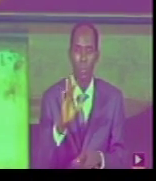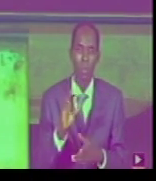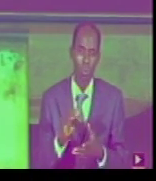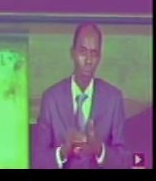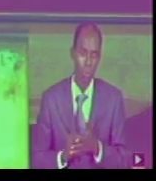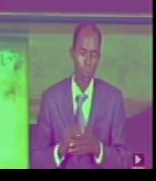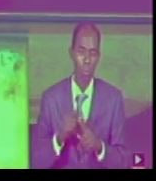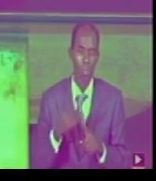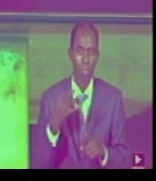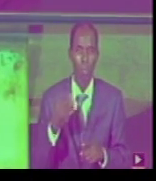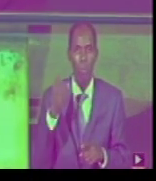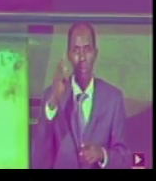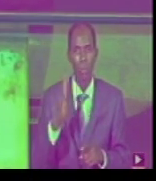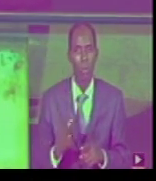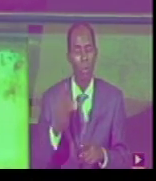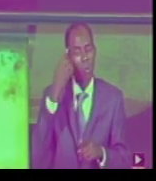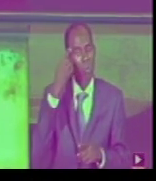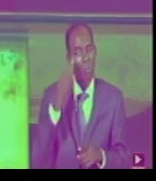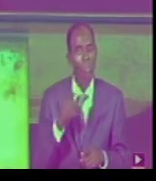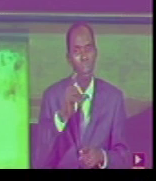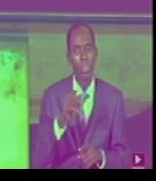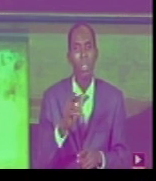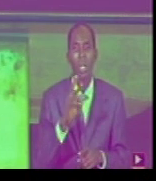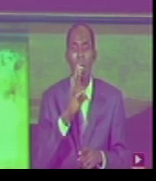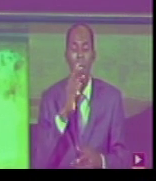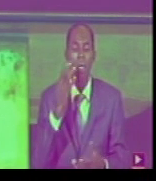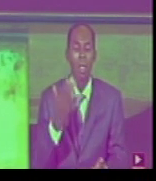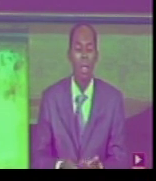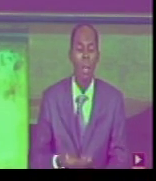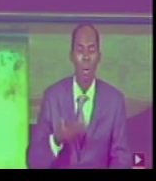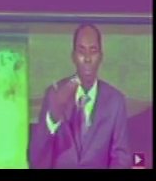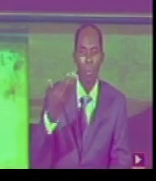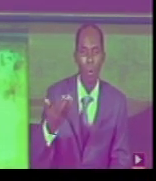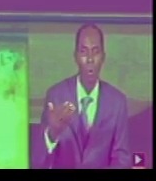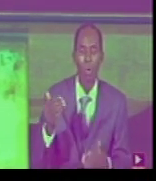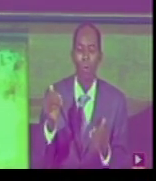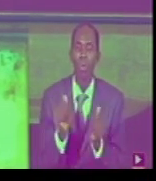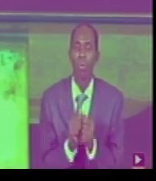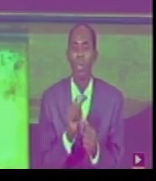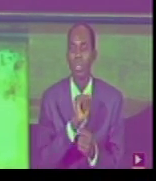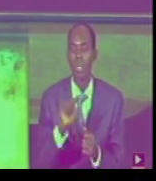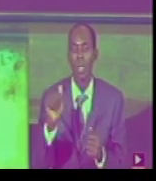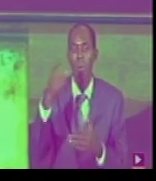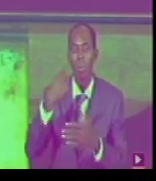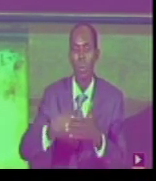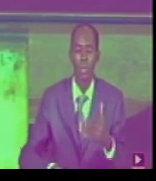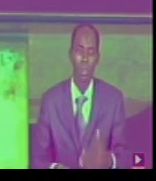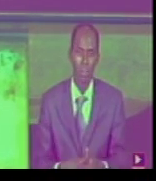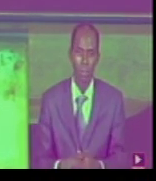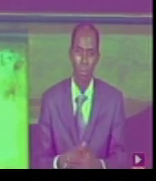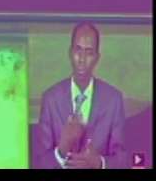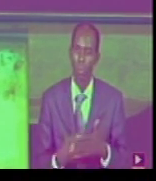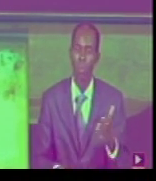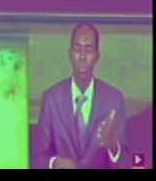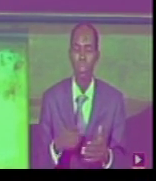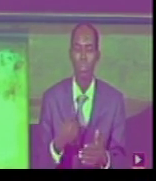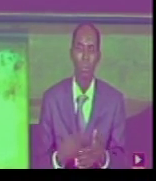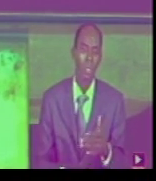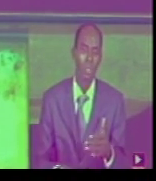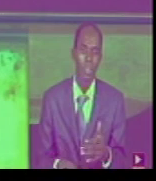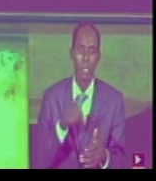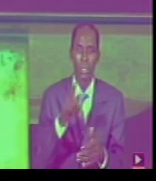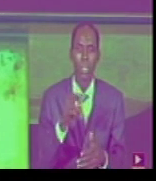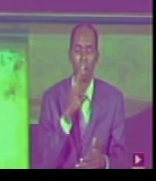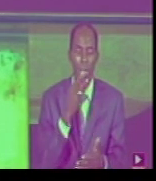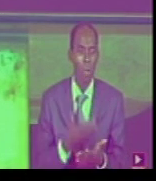this. For ye are bought, tell me, what a price, what a great price. Ye are bought,